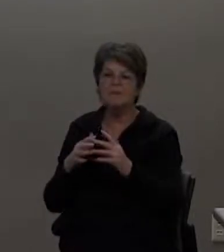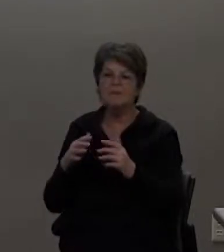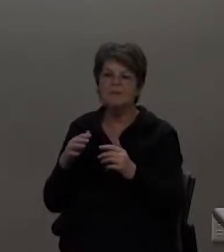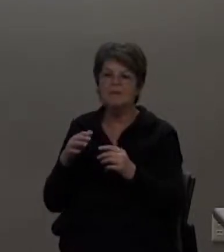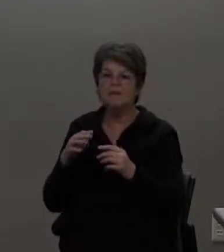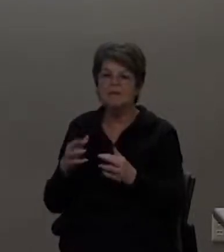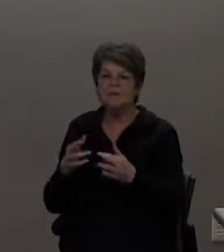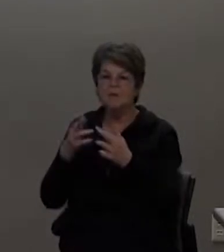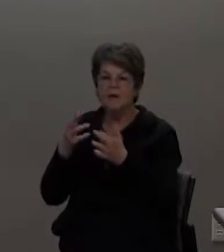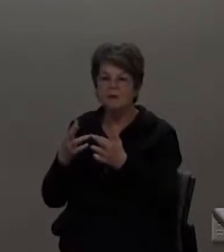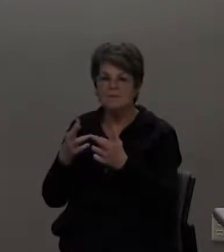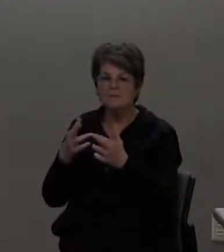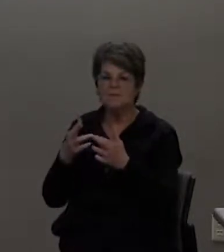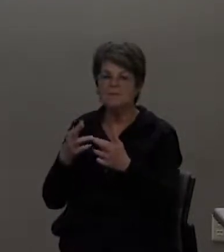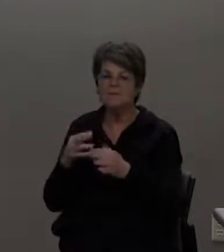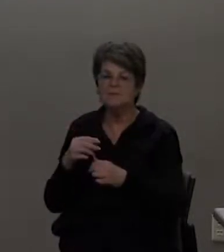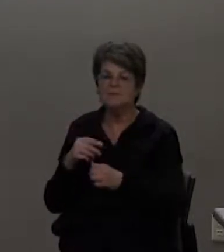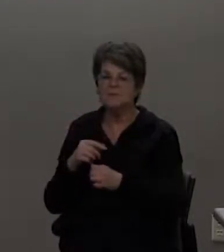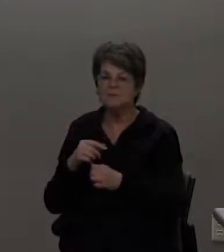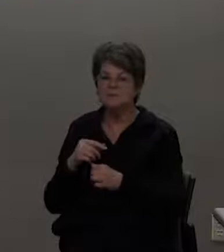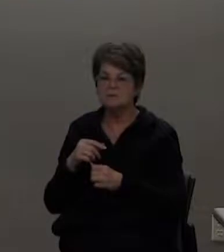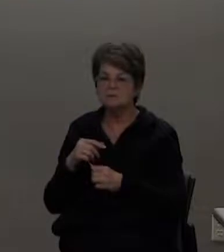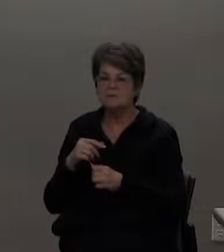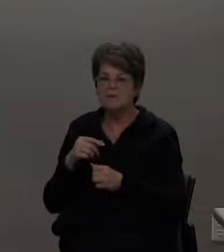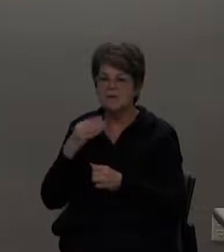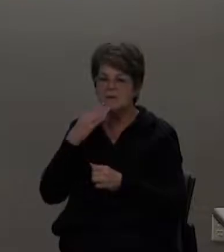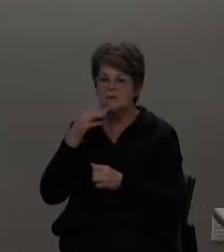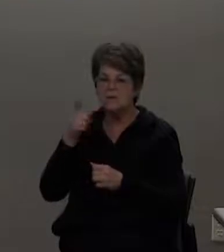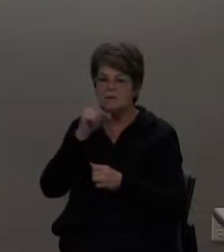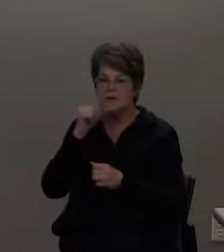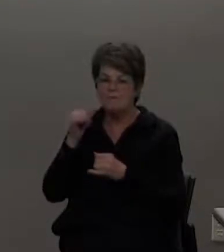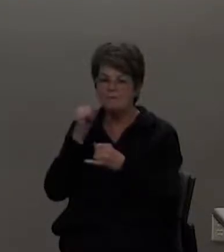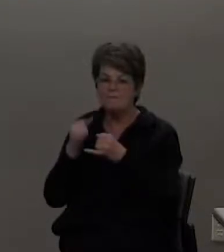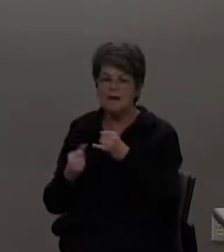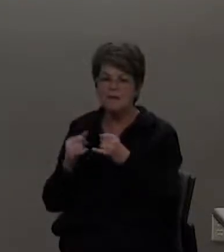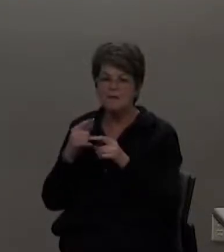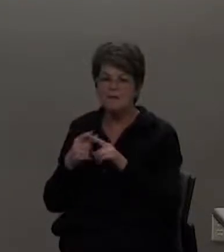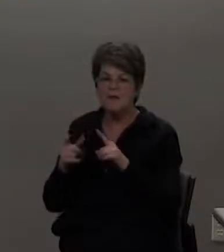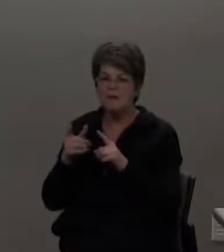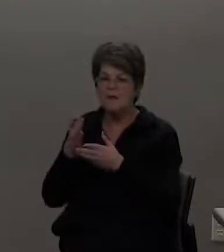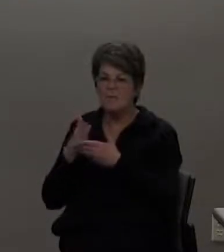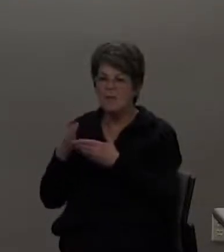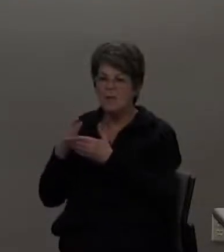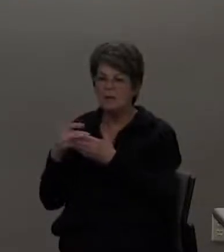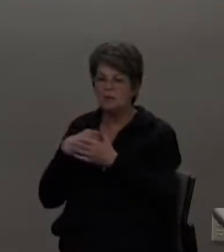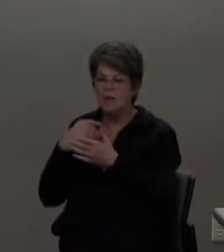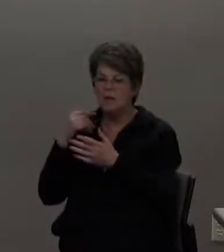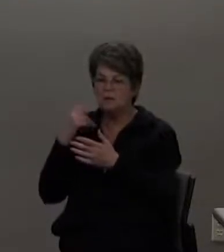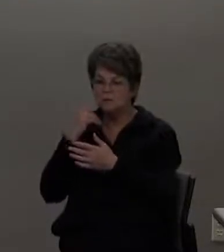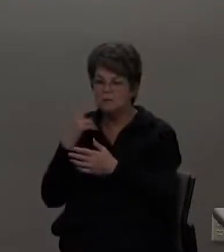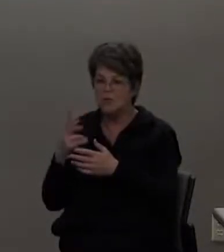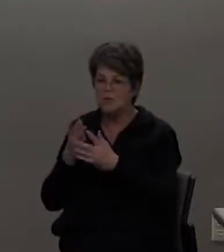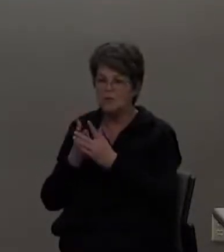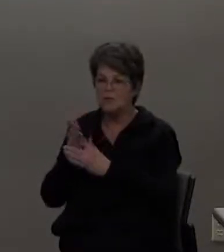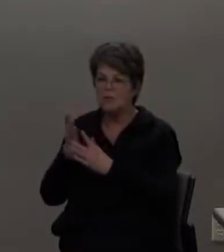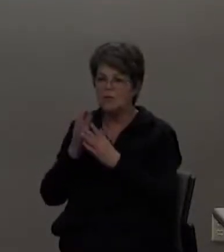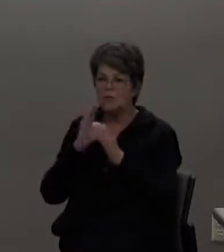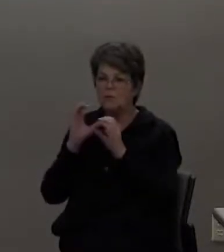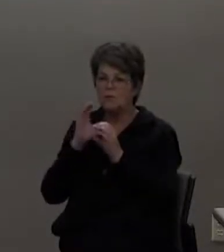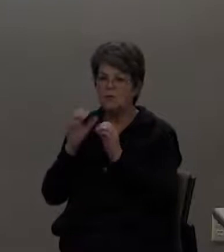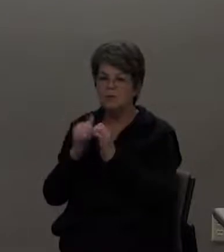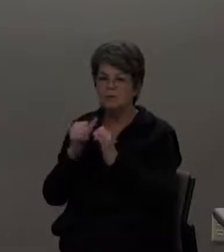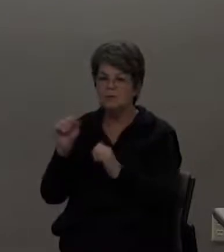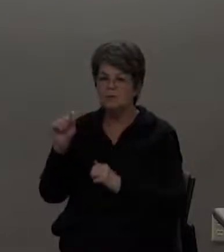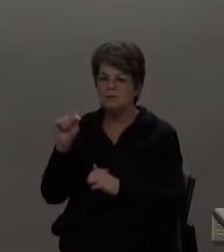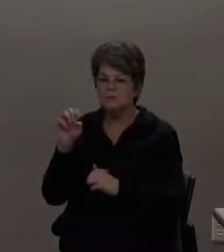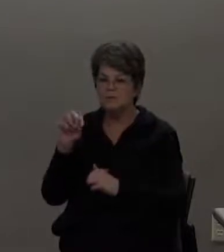Implement the recommendations in the branding strategy. When I know they're not finalized yet, but of the pieces that I've been able to see through communication with